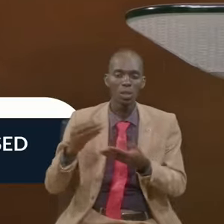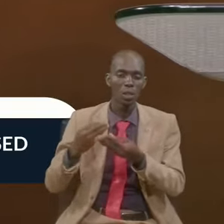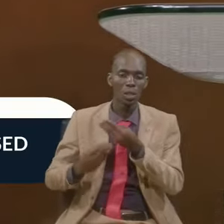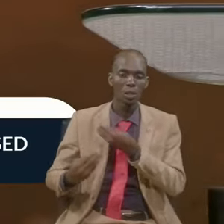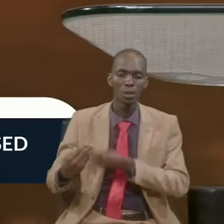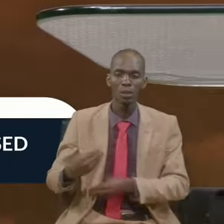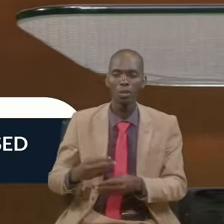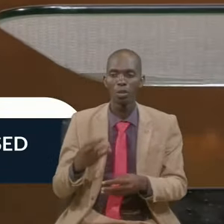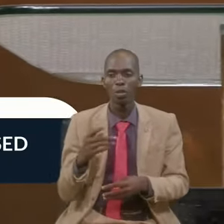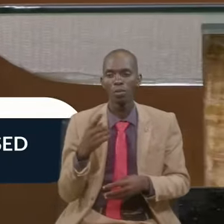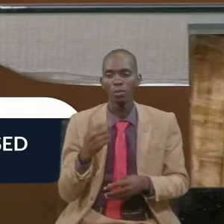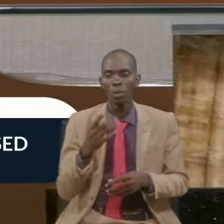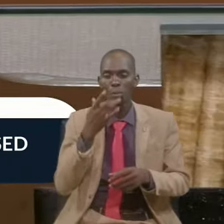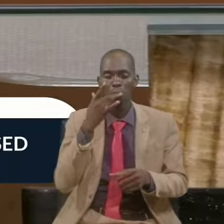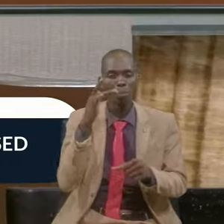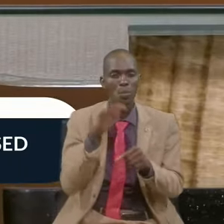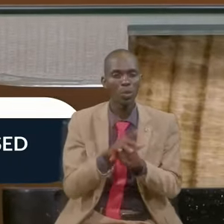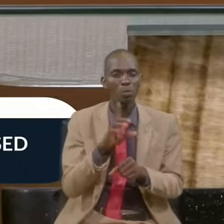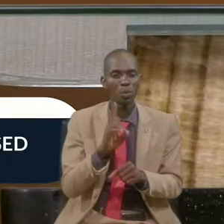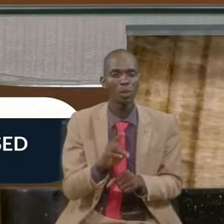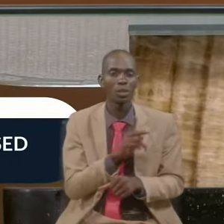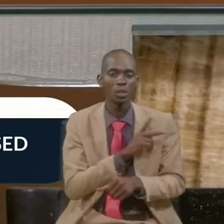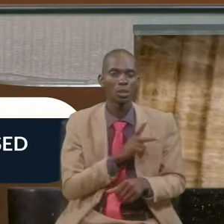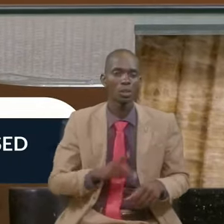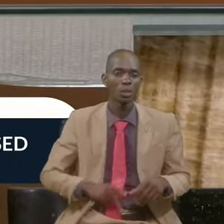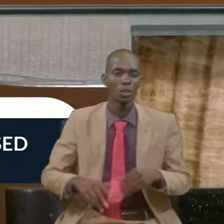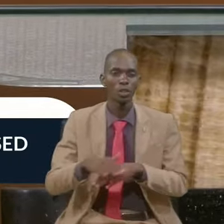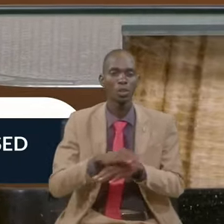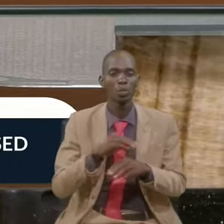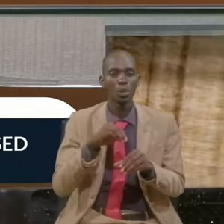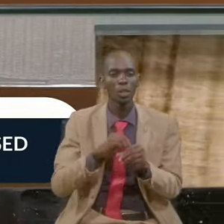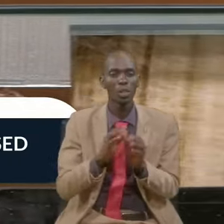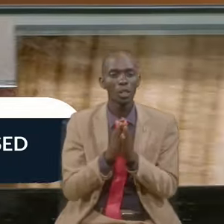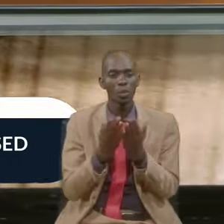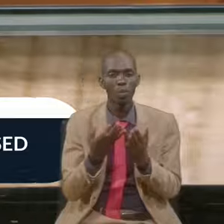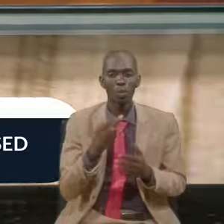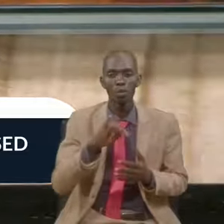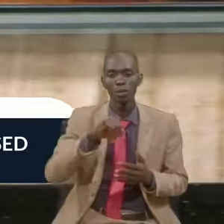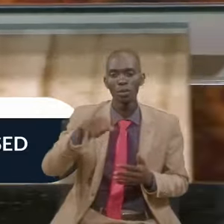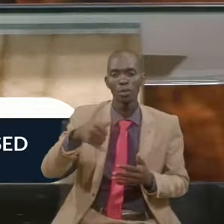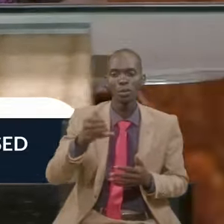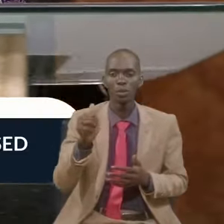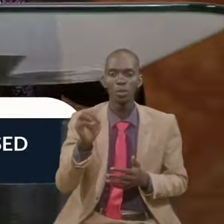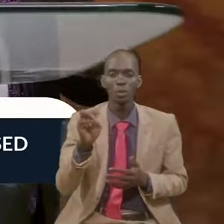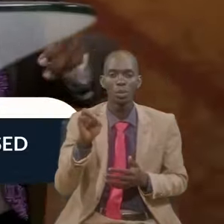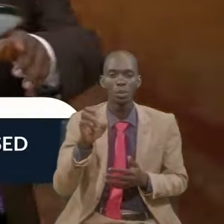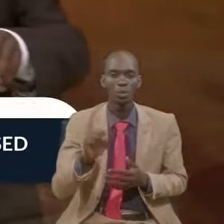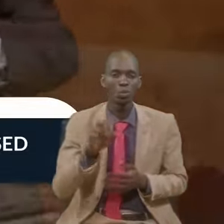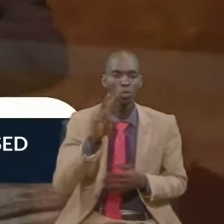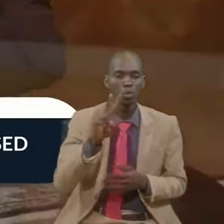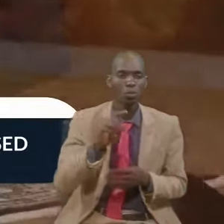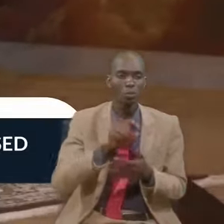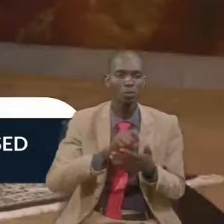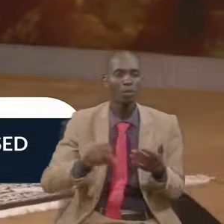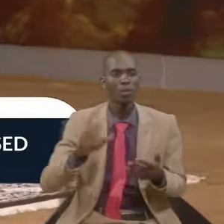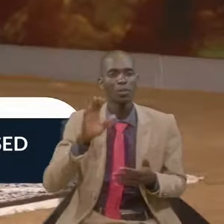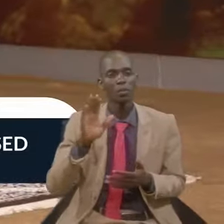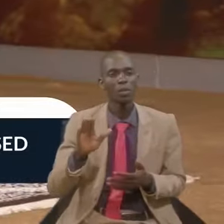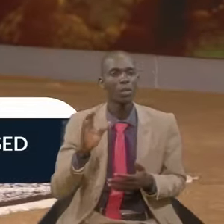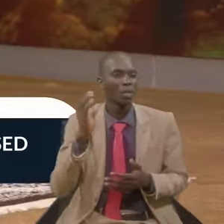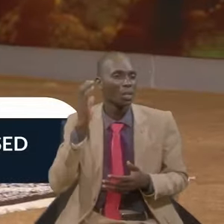the promised kingdom. It tells us in James chapter 2 verse 5. James chapter 2 verse